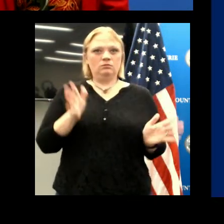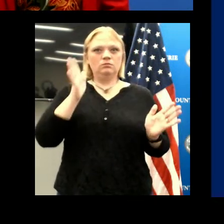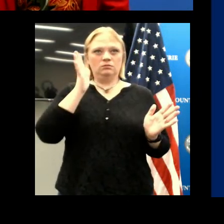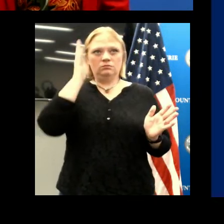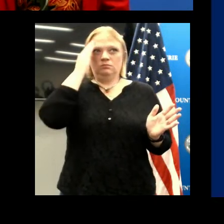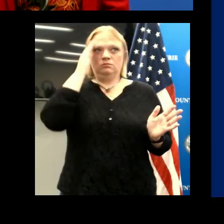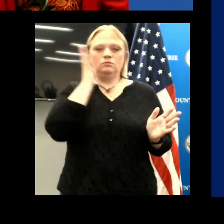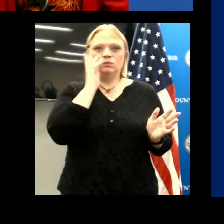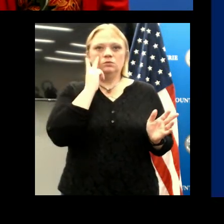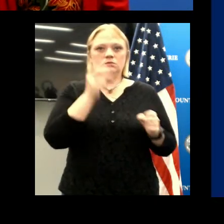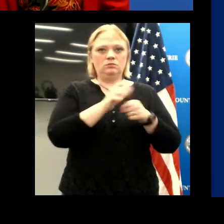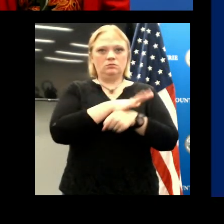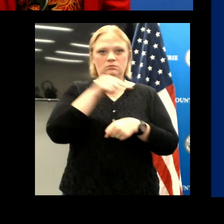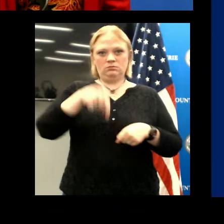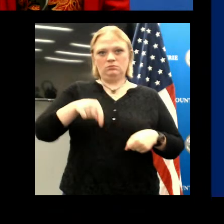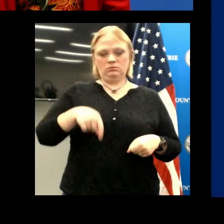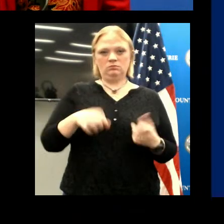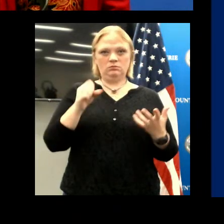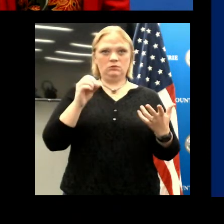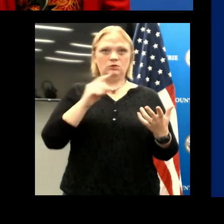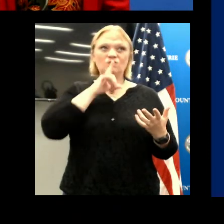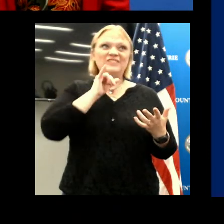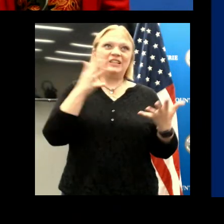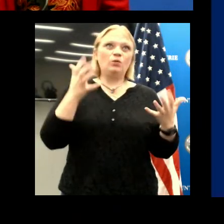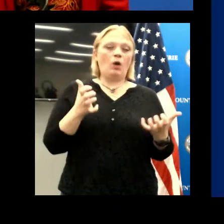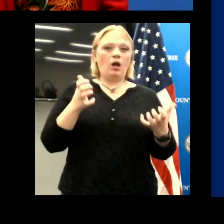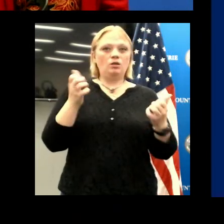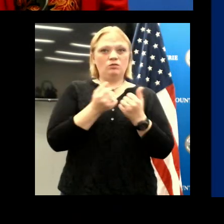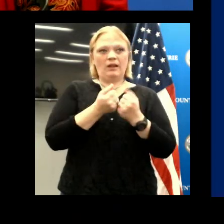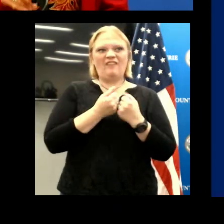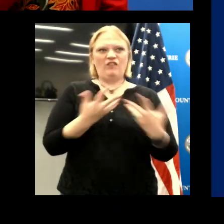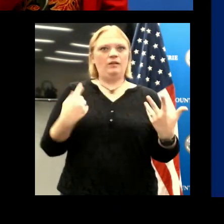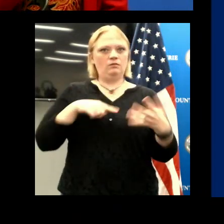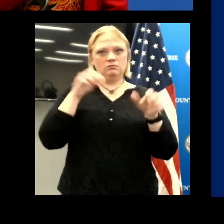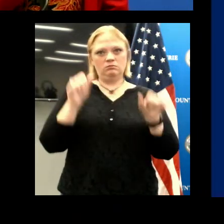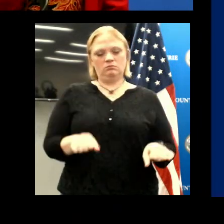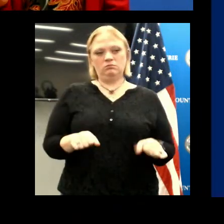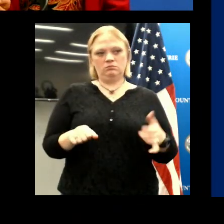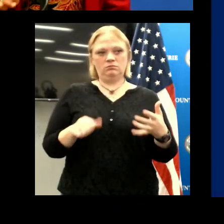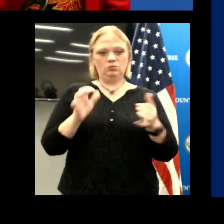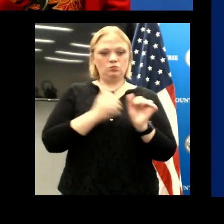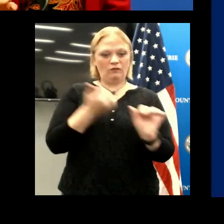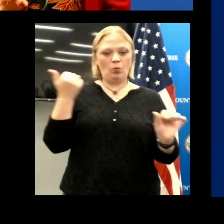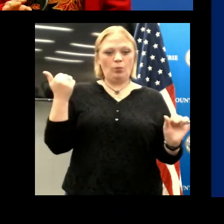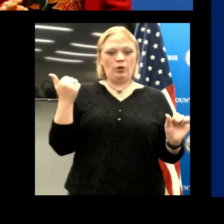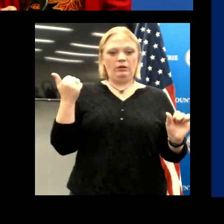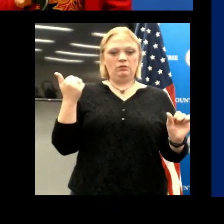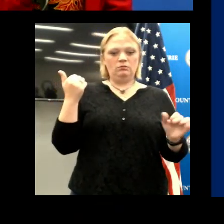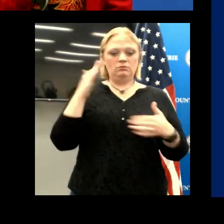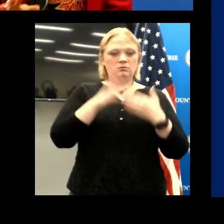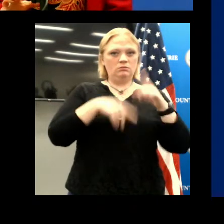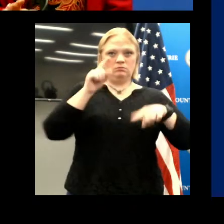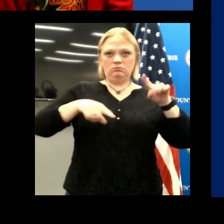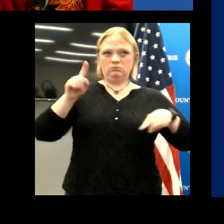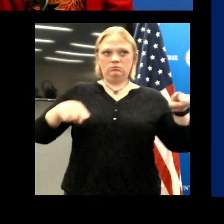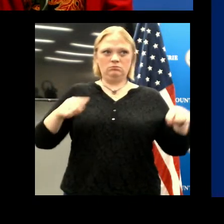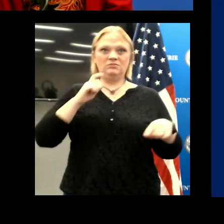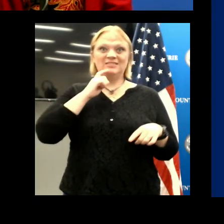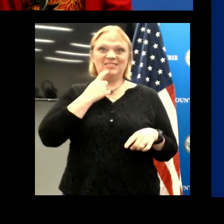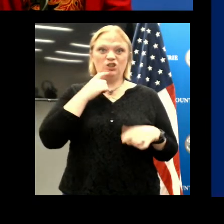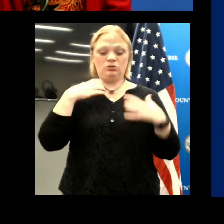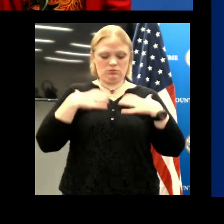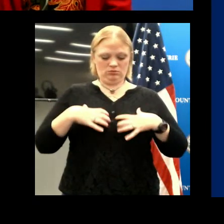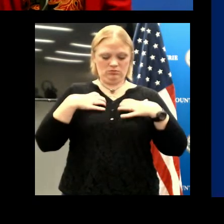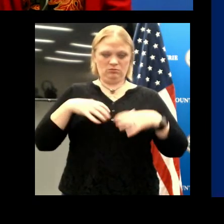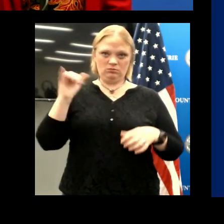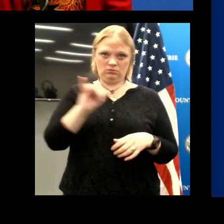see COVID-19 in our community. So we really want to do everything we can to avoid all these different serious